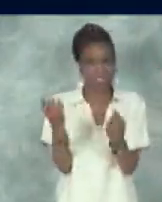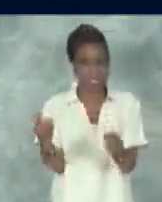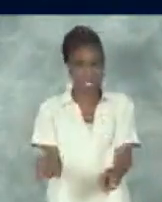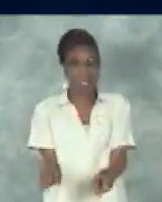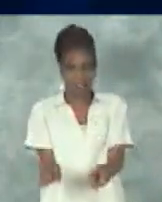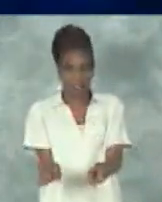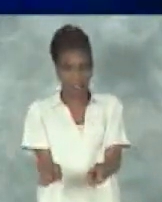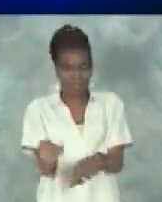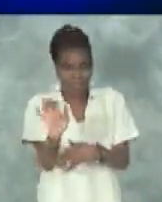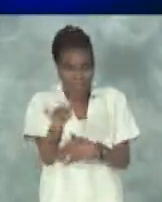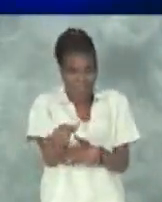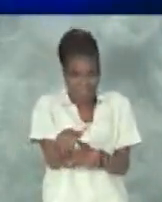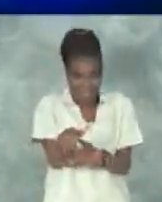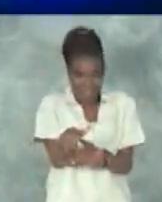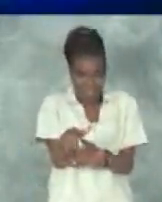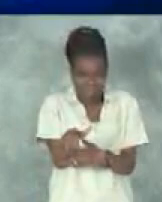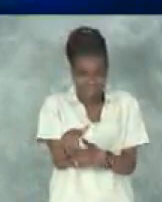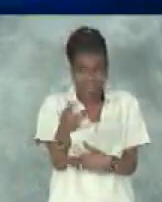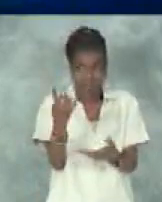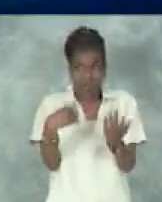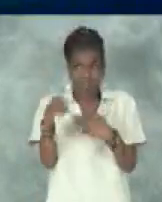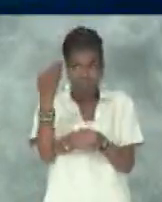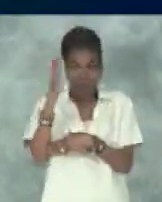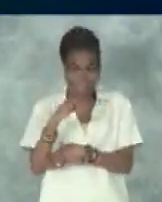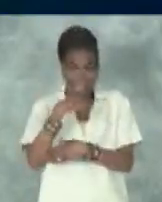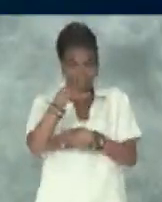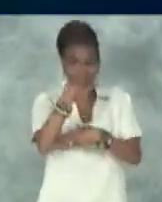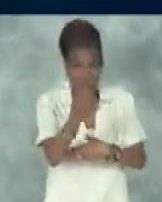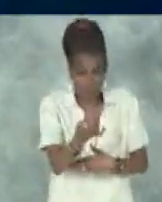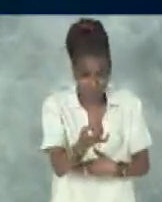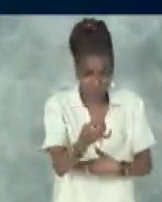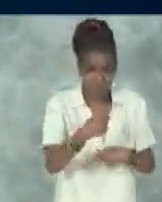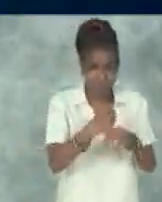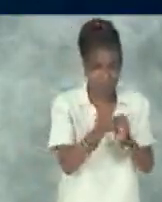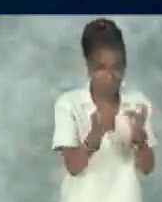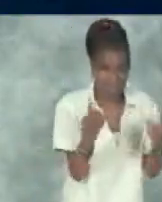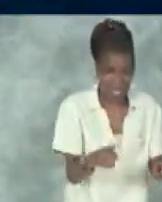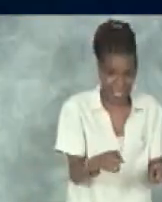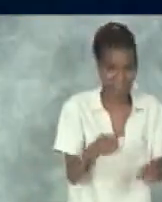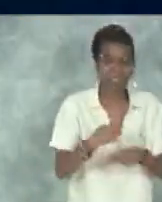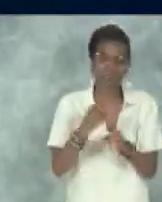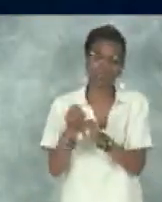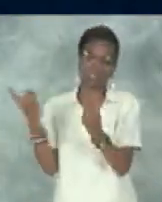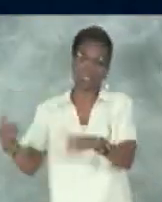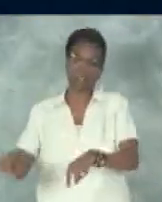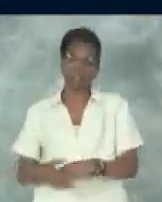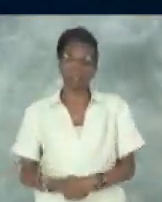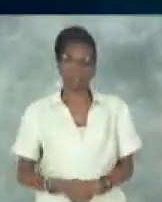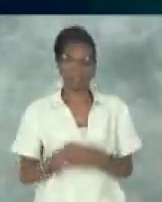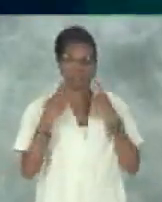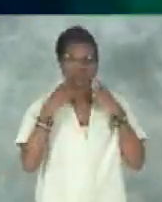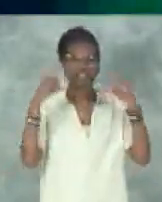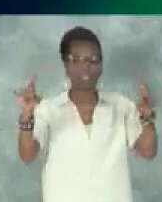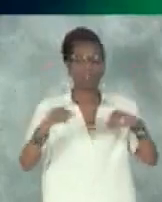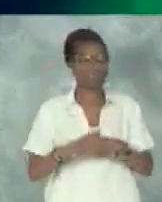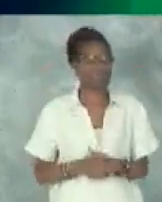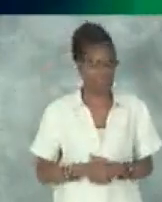that thing he's going to bring to fruition. Now, let me make you mad, because, you know,